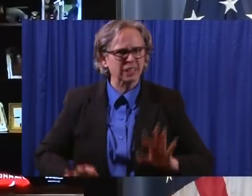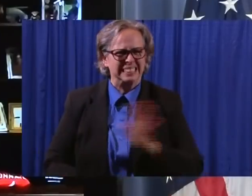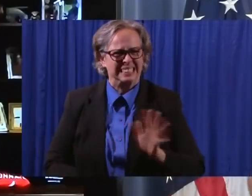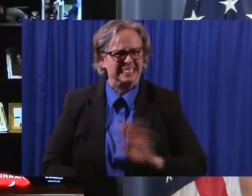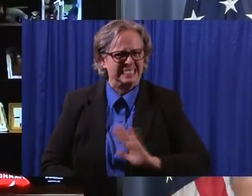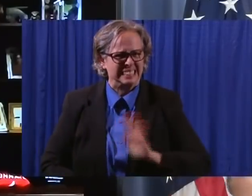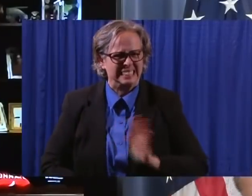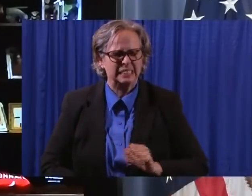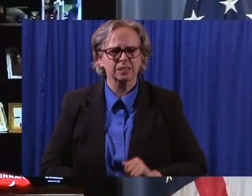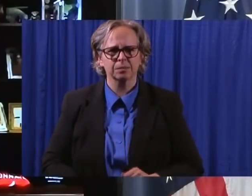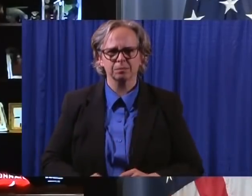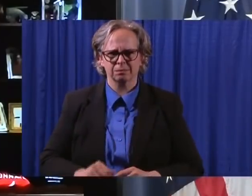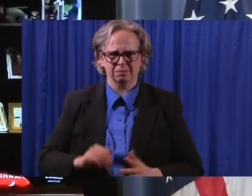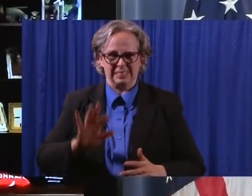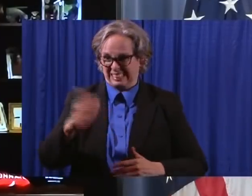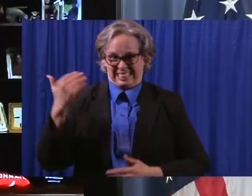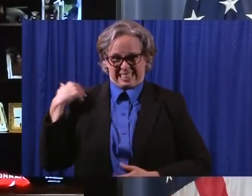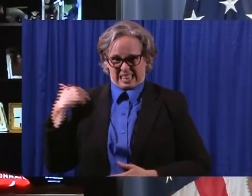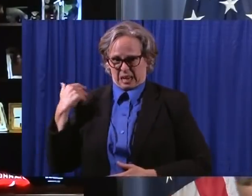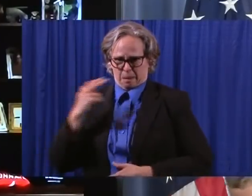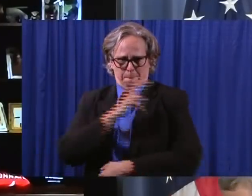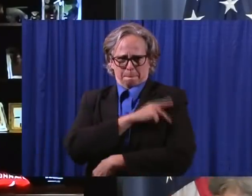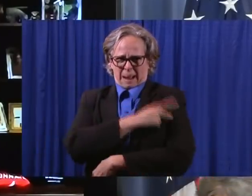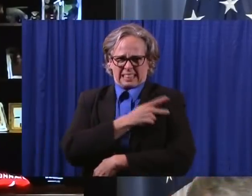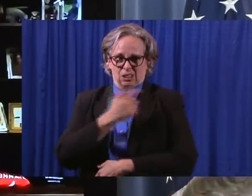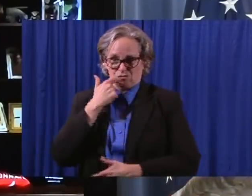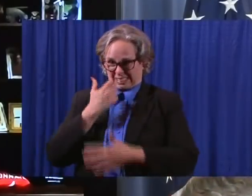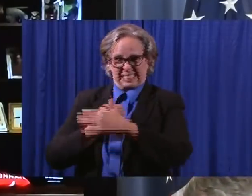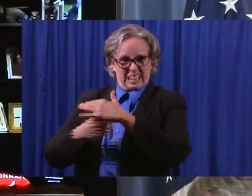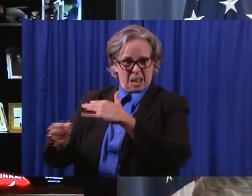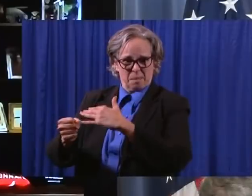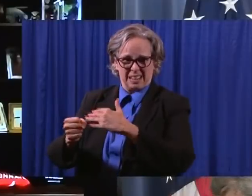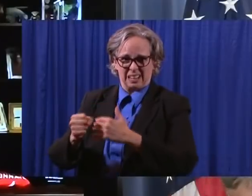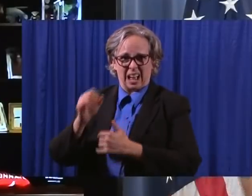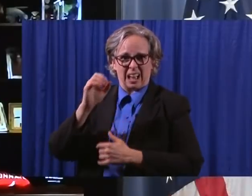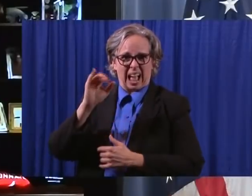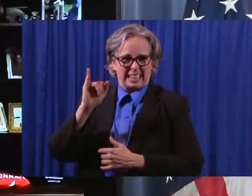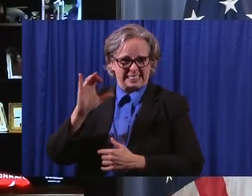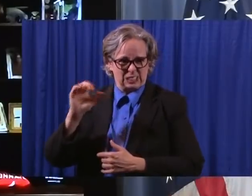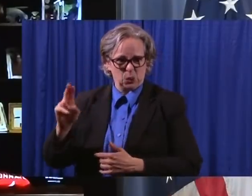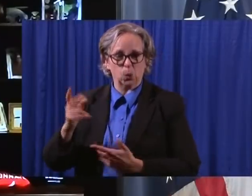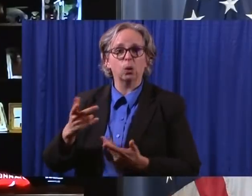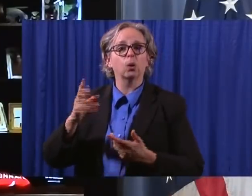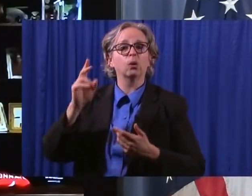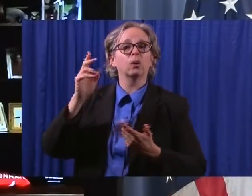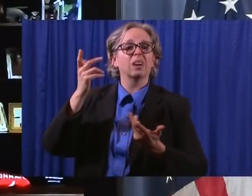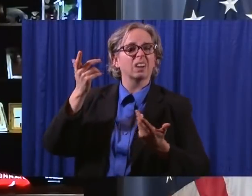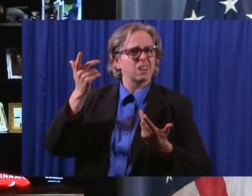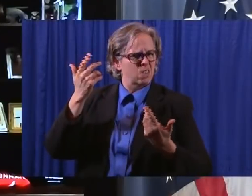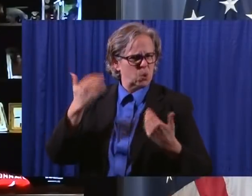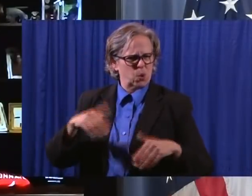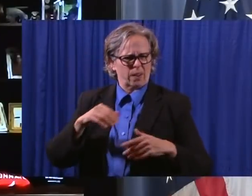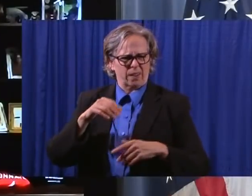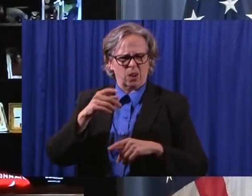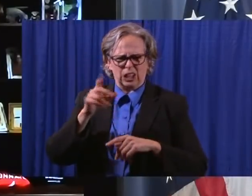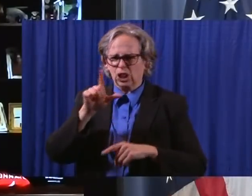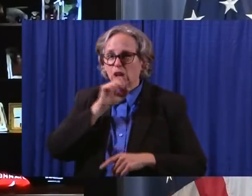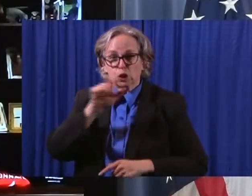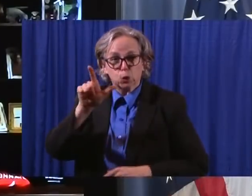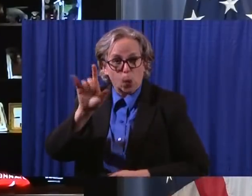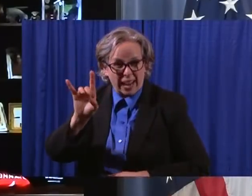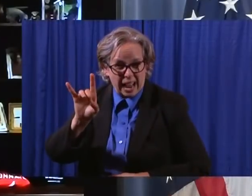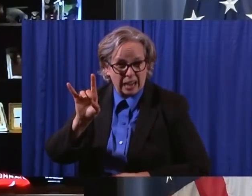patient we had that was admitted to UC Health and required ICU was a 28-year-old individual without any